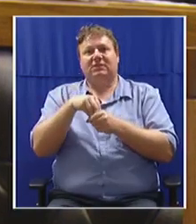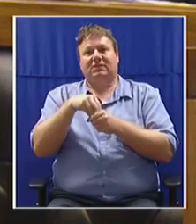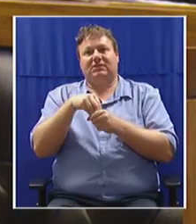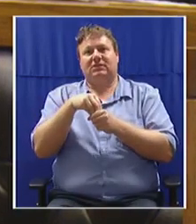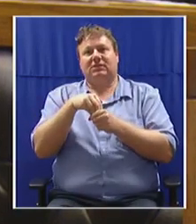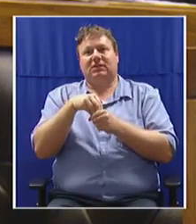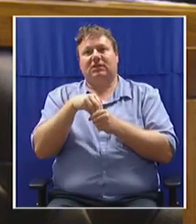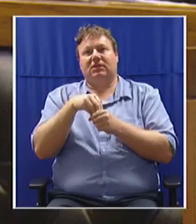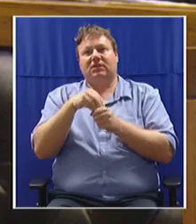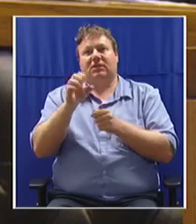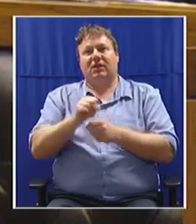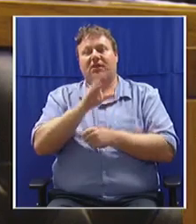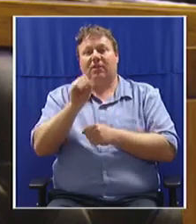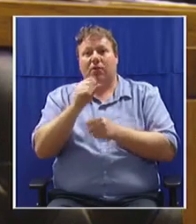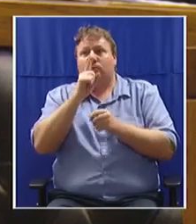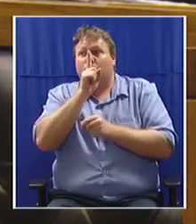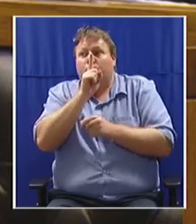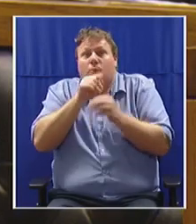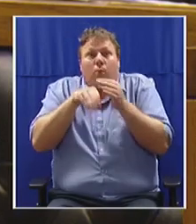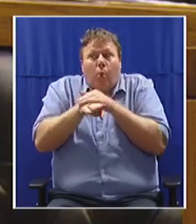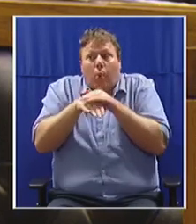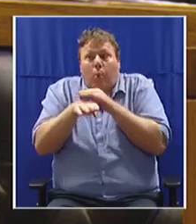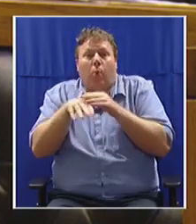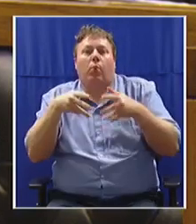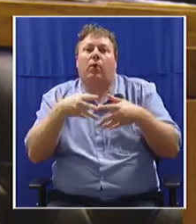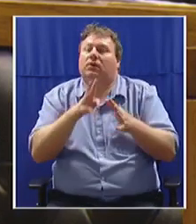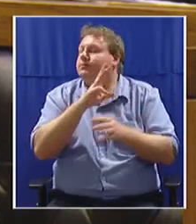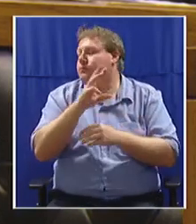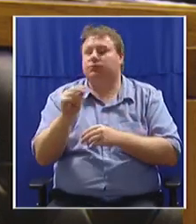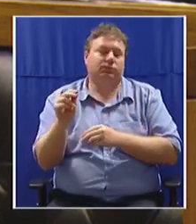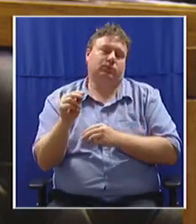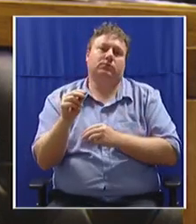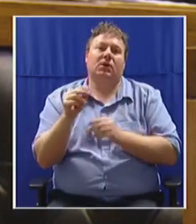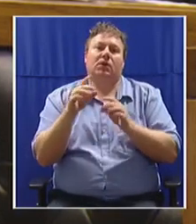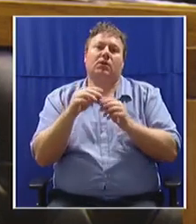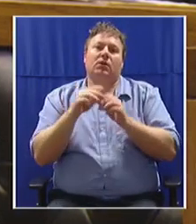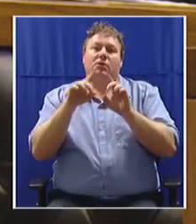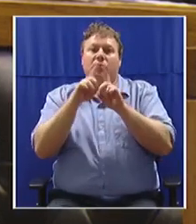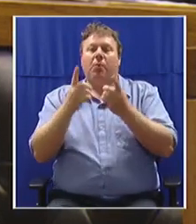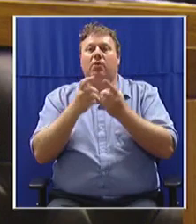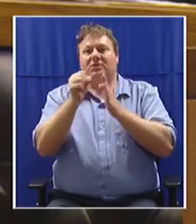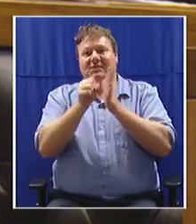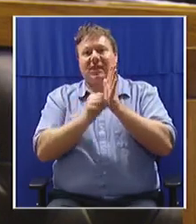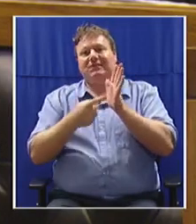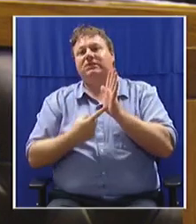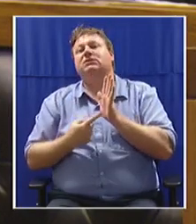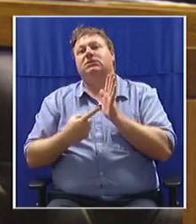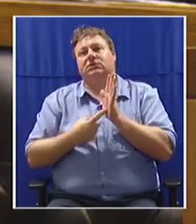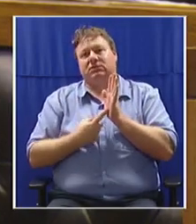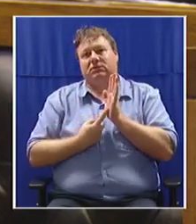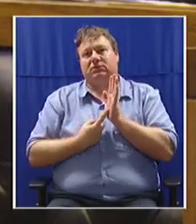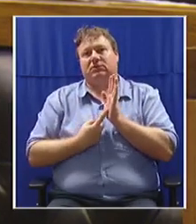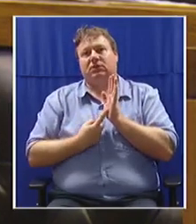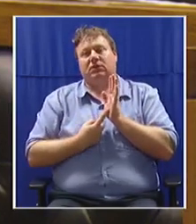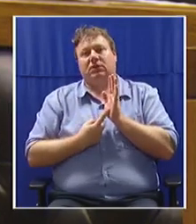Republic in a covert manner, provided such Department of State shall not gather departmental